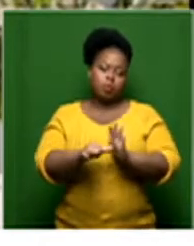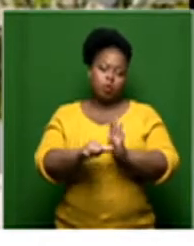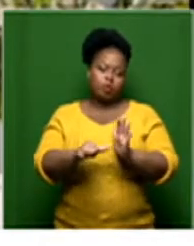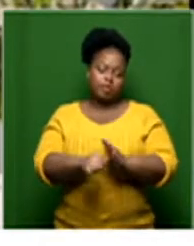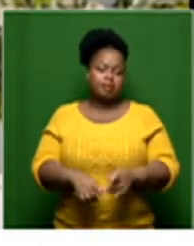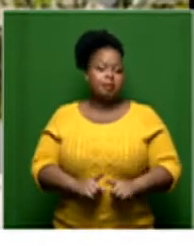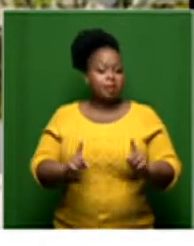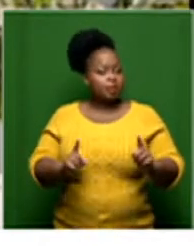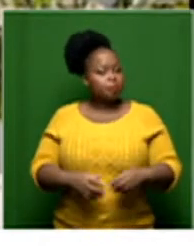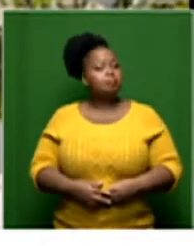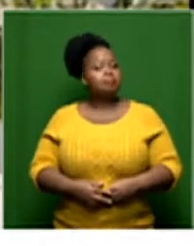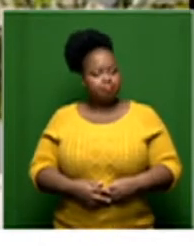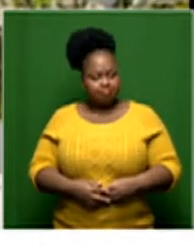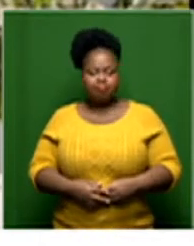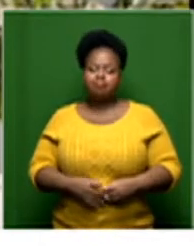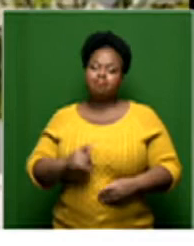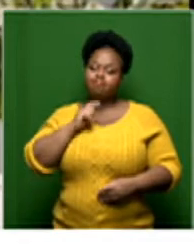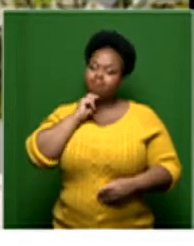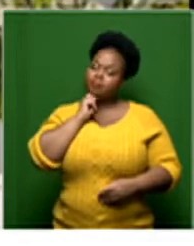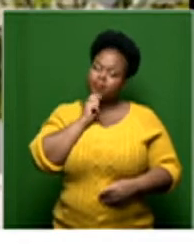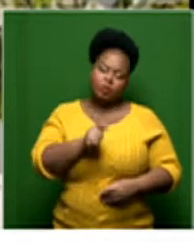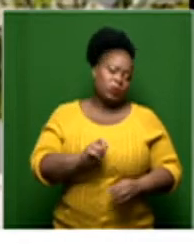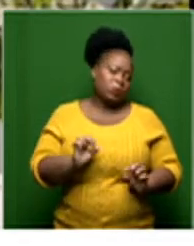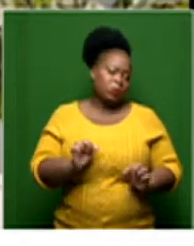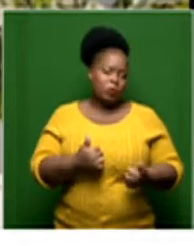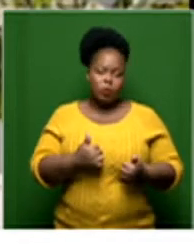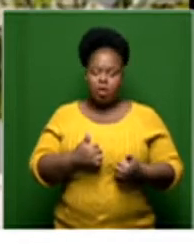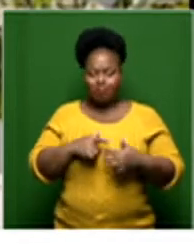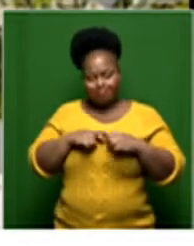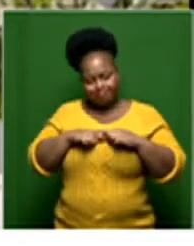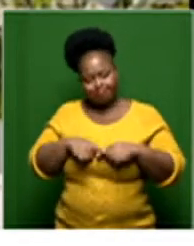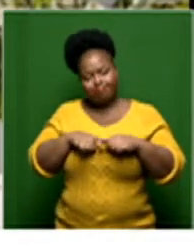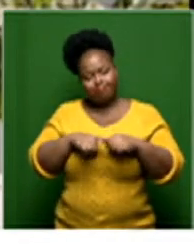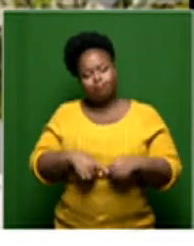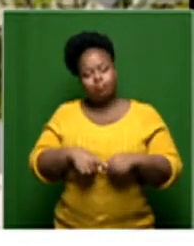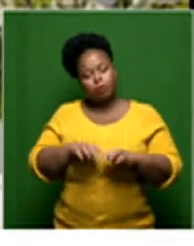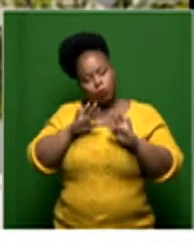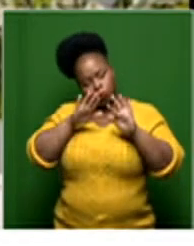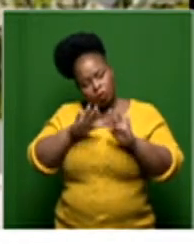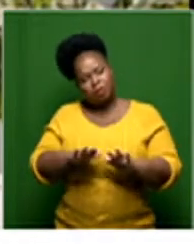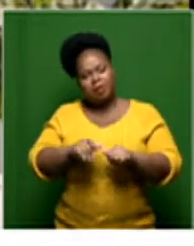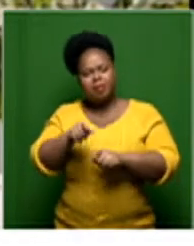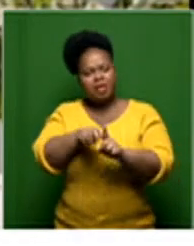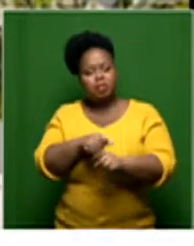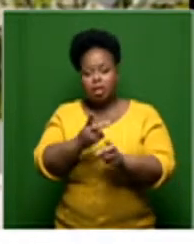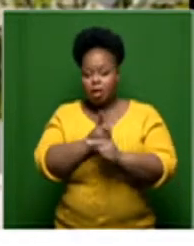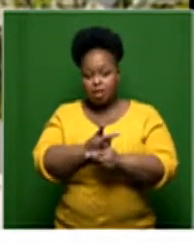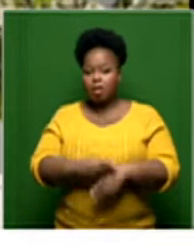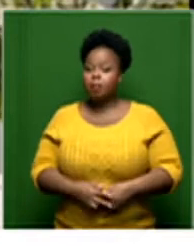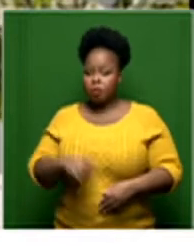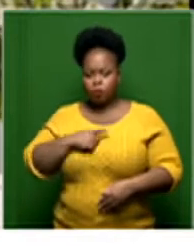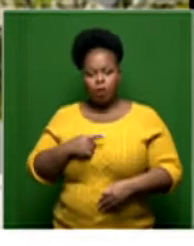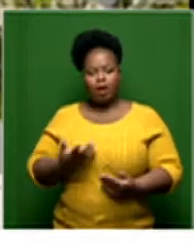But, she was a very, very great, loyal, abundant person. She was also a bit